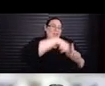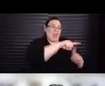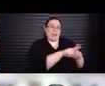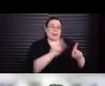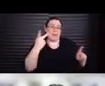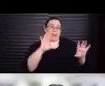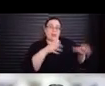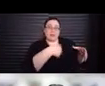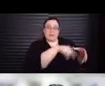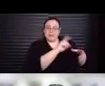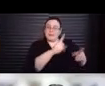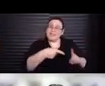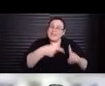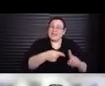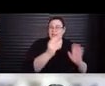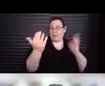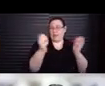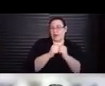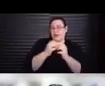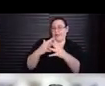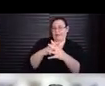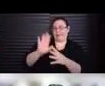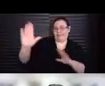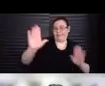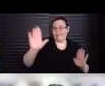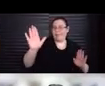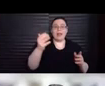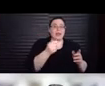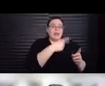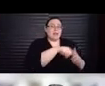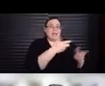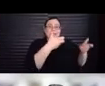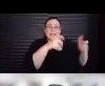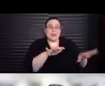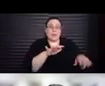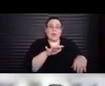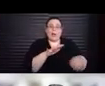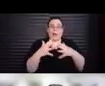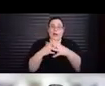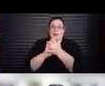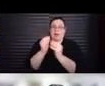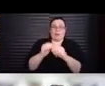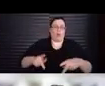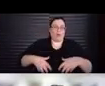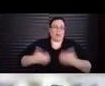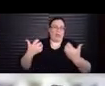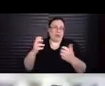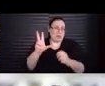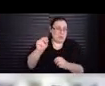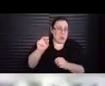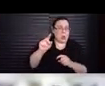particularly in the context of the US. They certainly did not want to get the US more angry, but for instance, maybe this